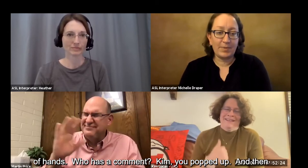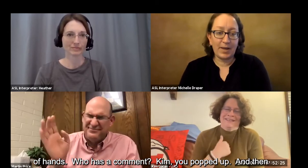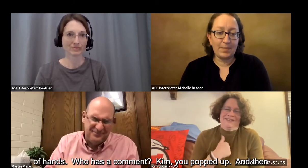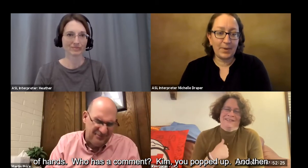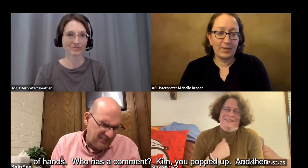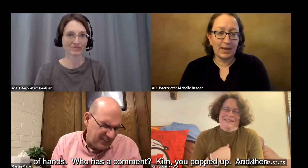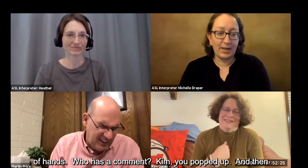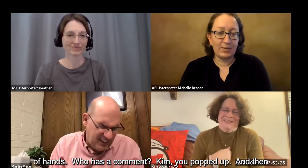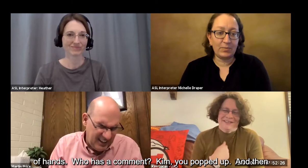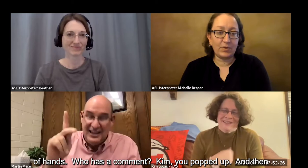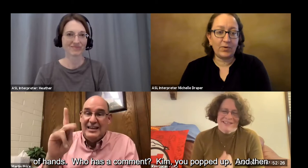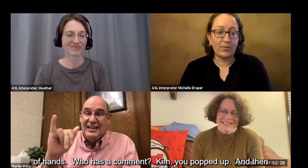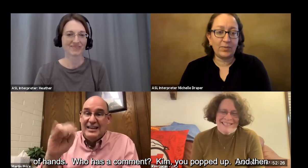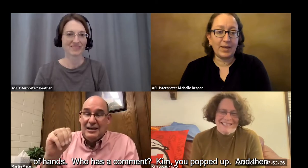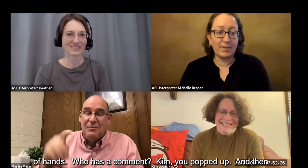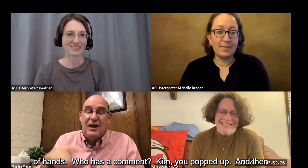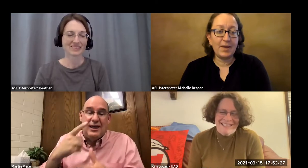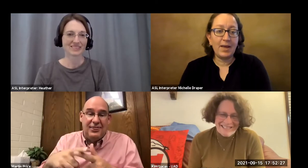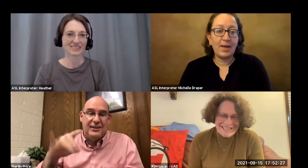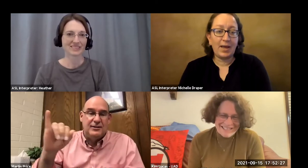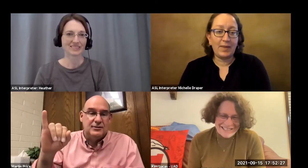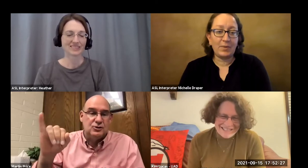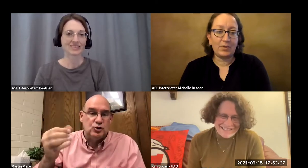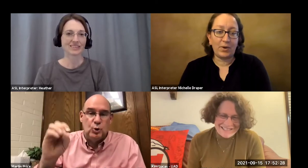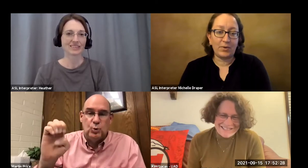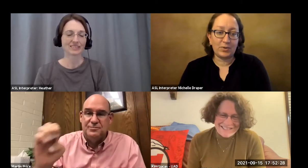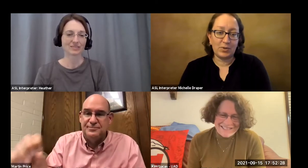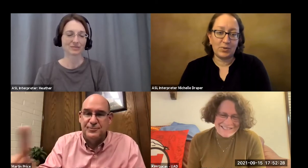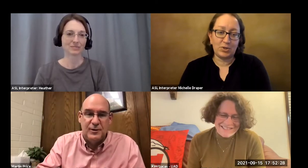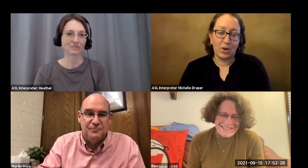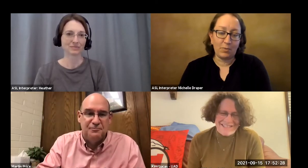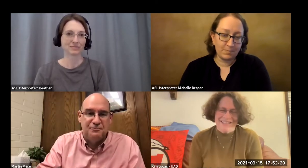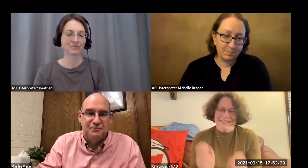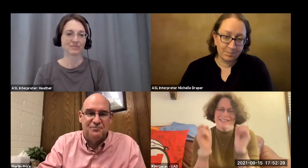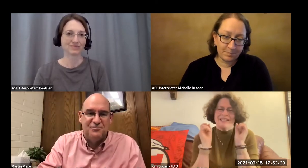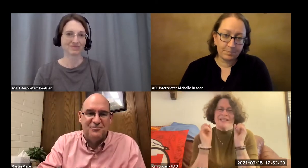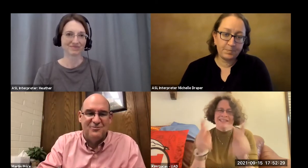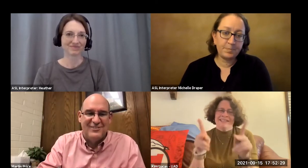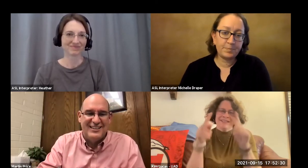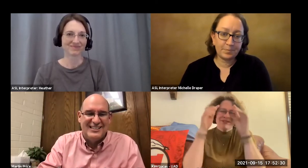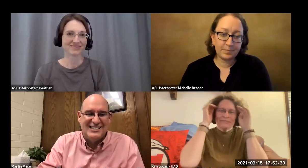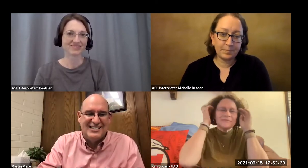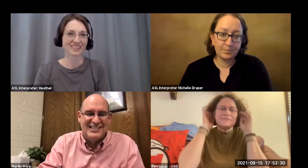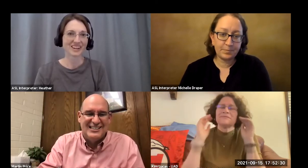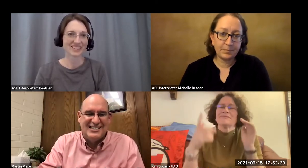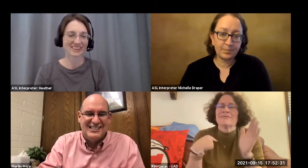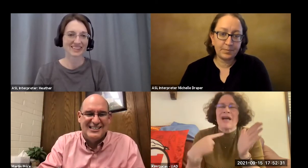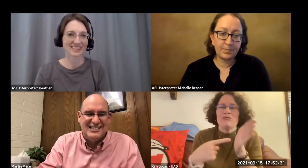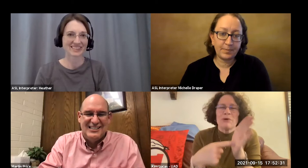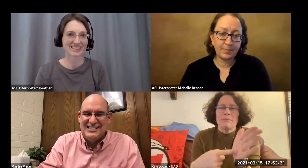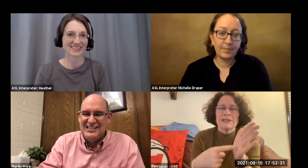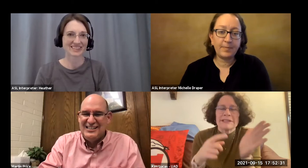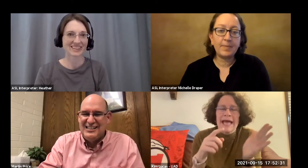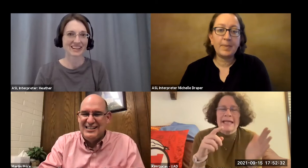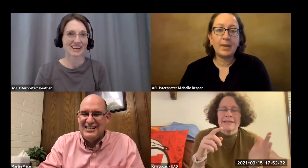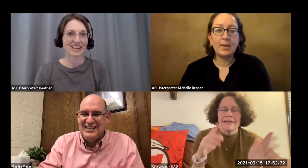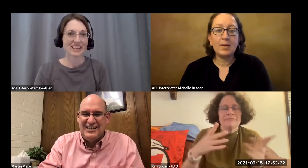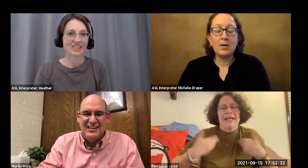Kim, you popped up, and then we'll go from Kim, and then we'll go to Joe. All right.